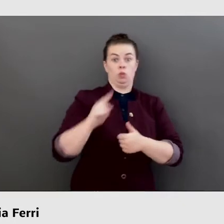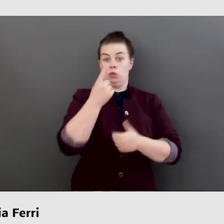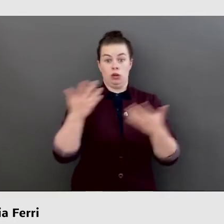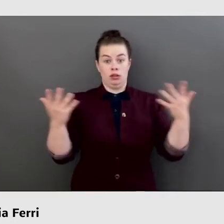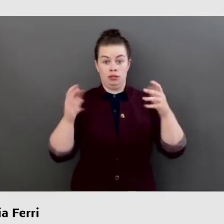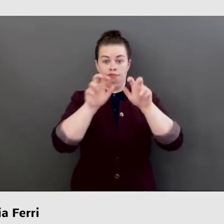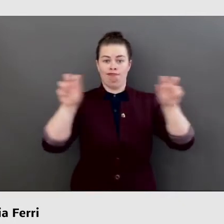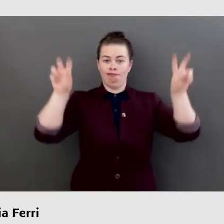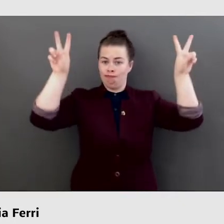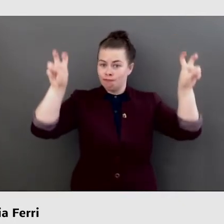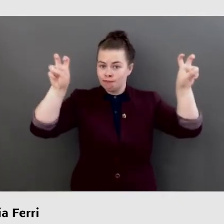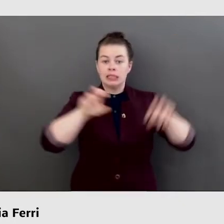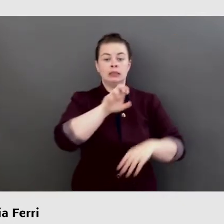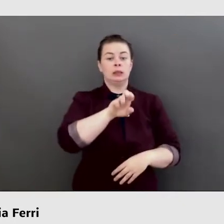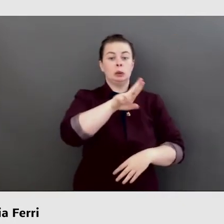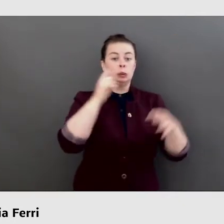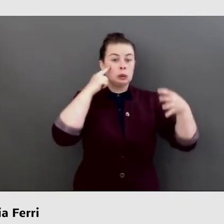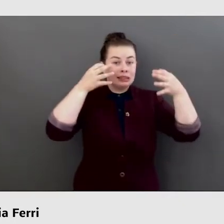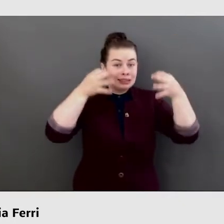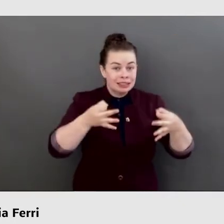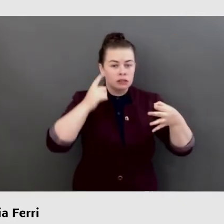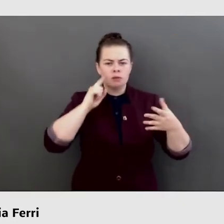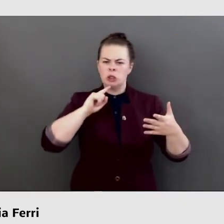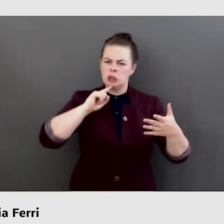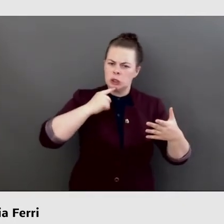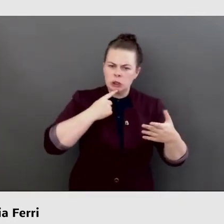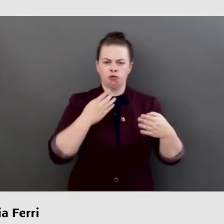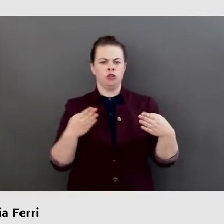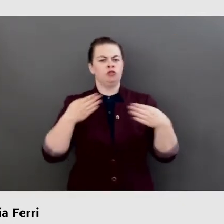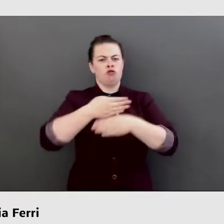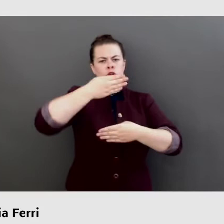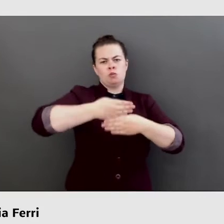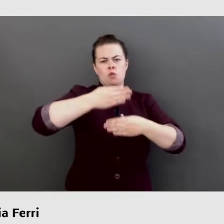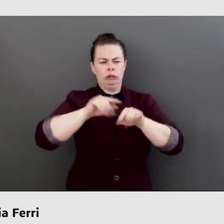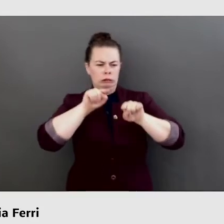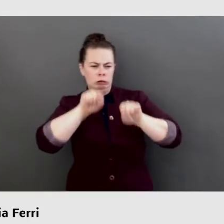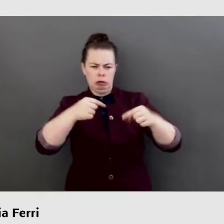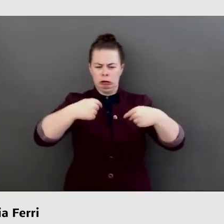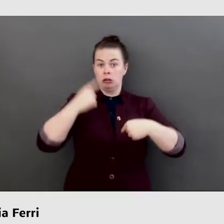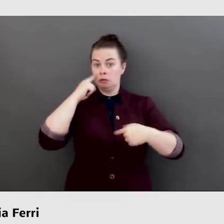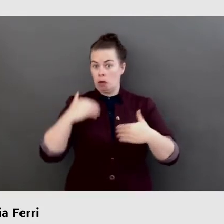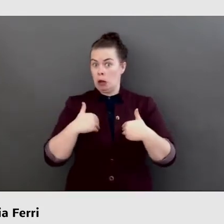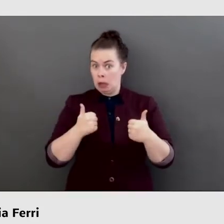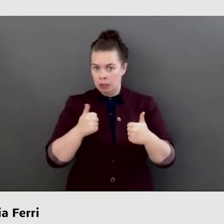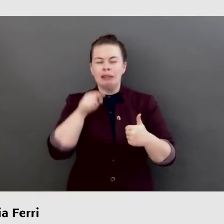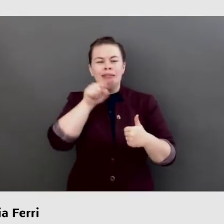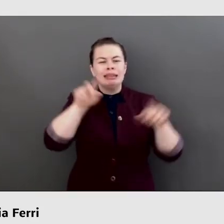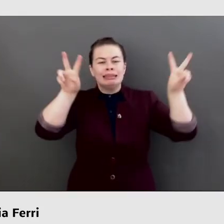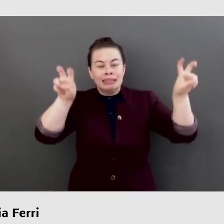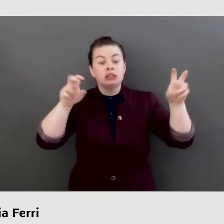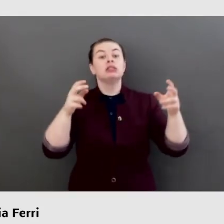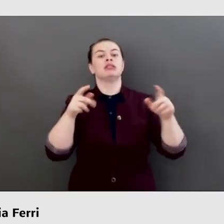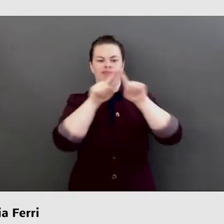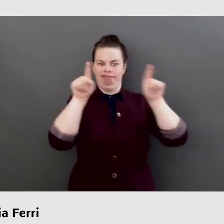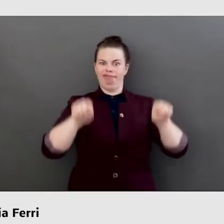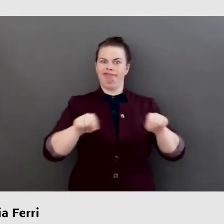EU decisions on serious cross-border threats to health has been used in order, for instance, to